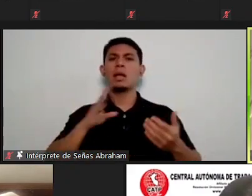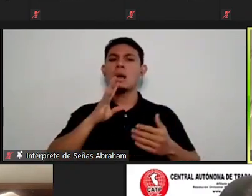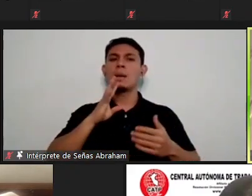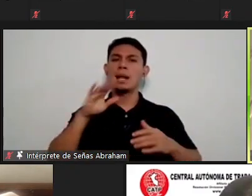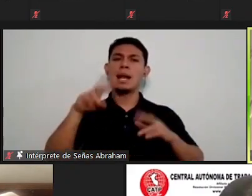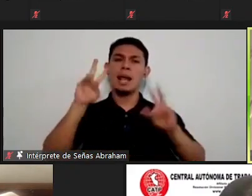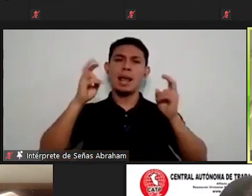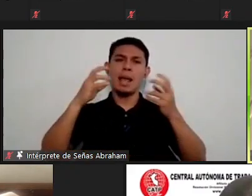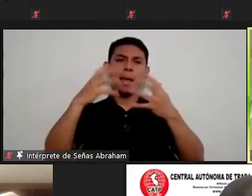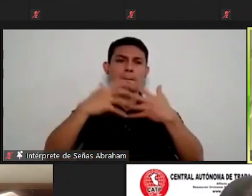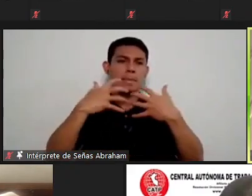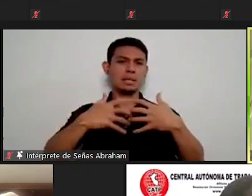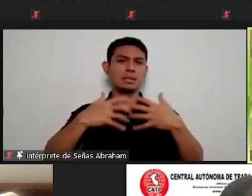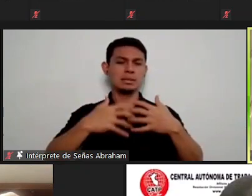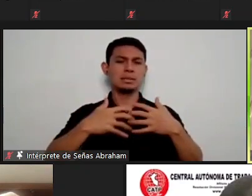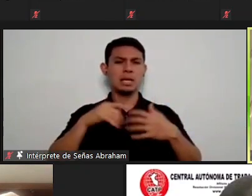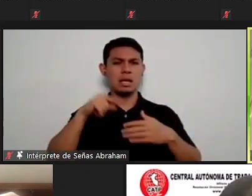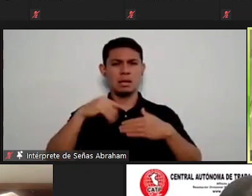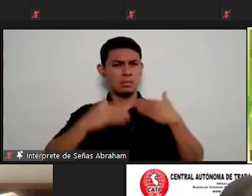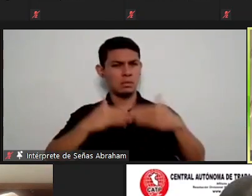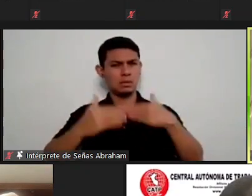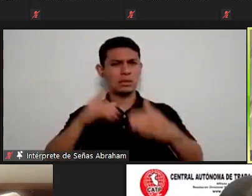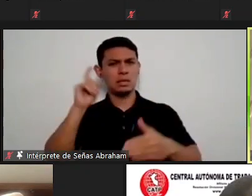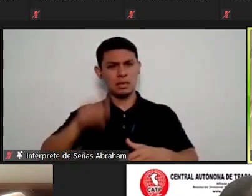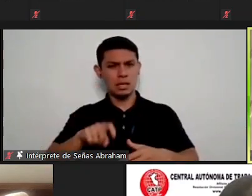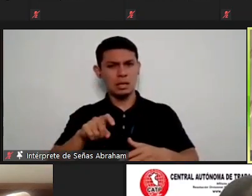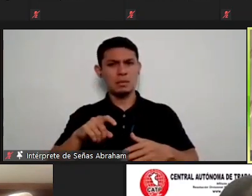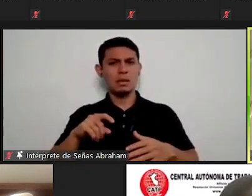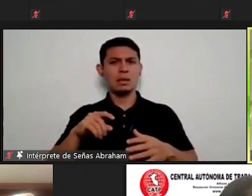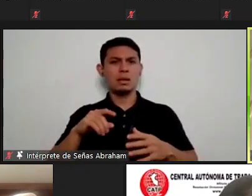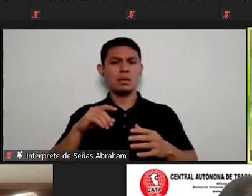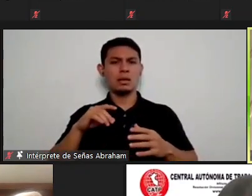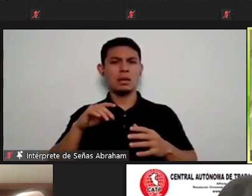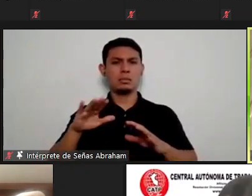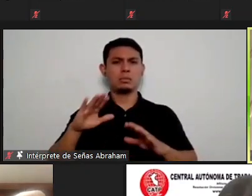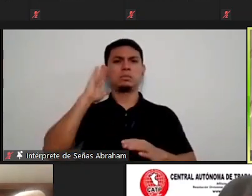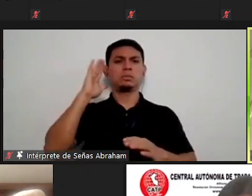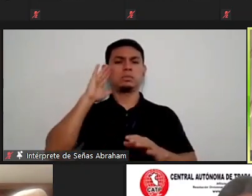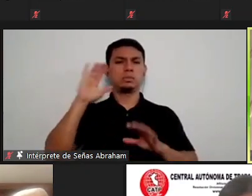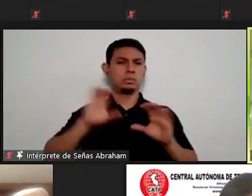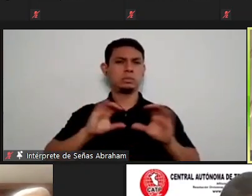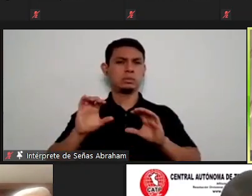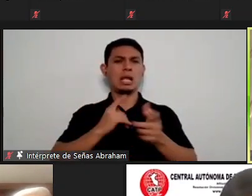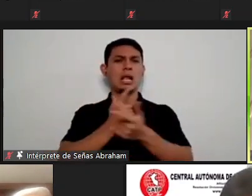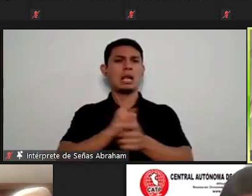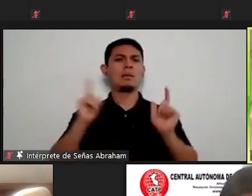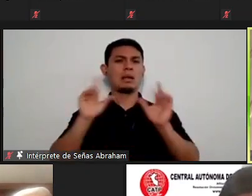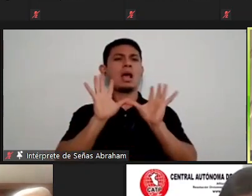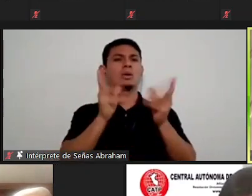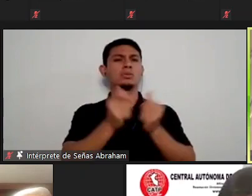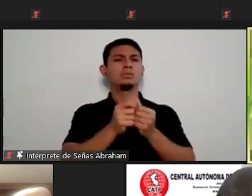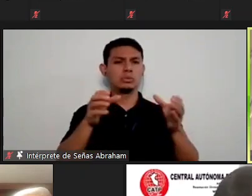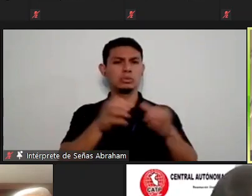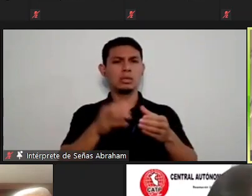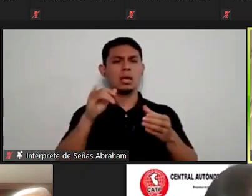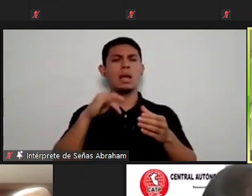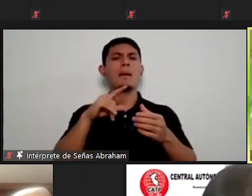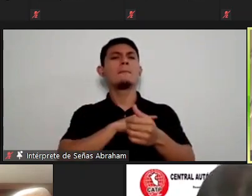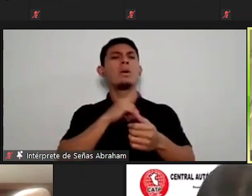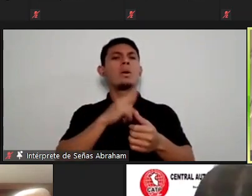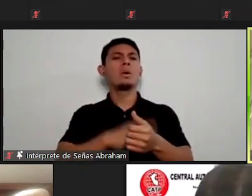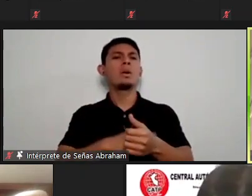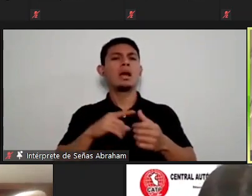take account of the central role of freedom association and collective bargaining as well as industrial relations and social